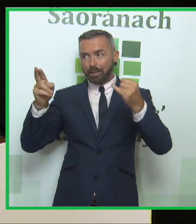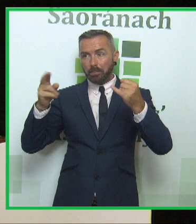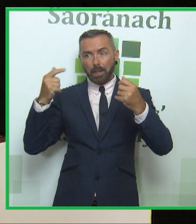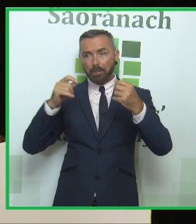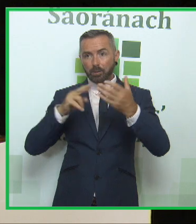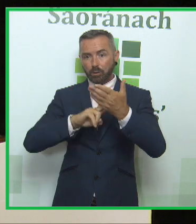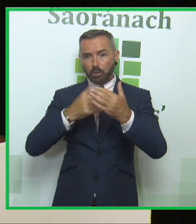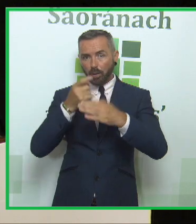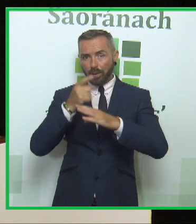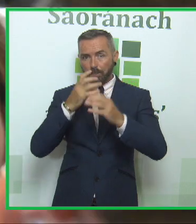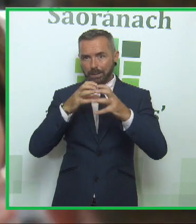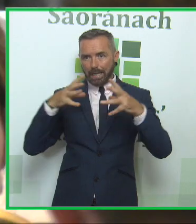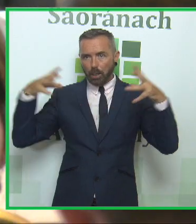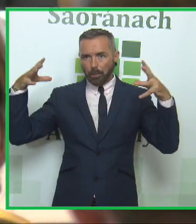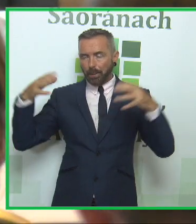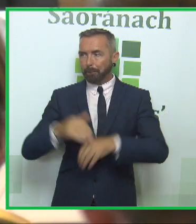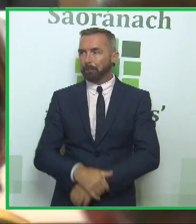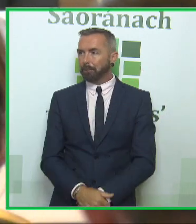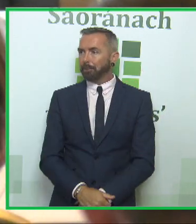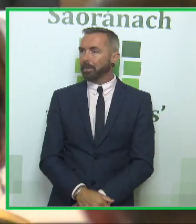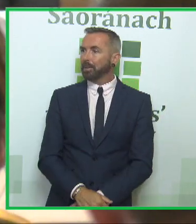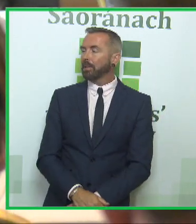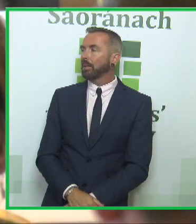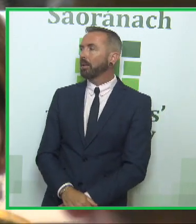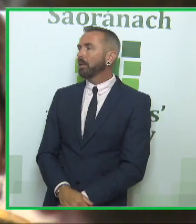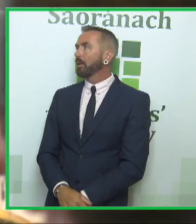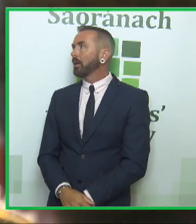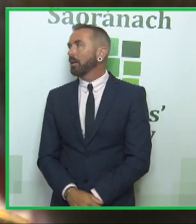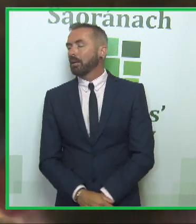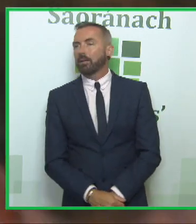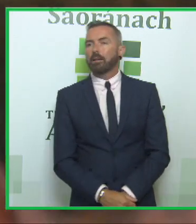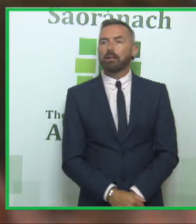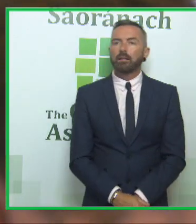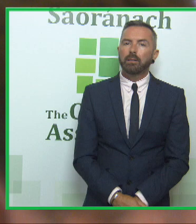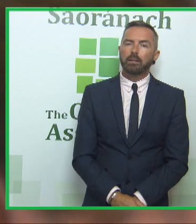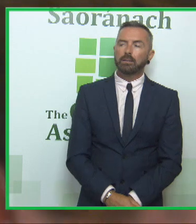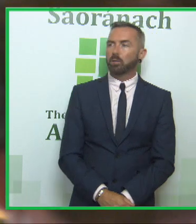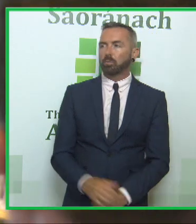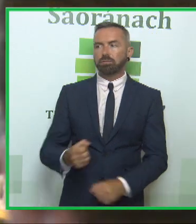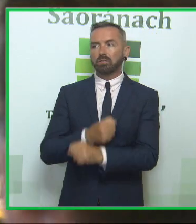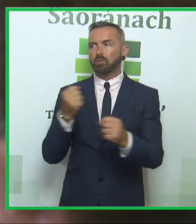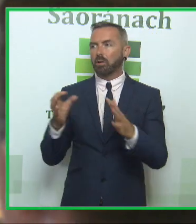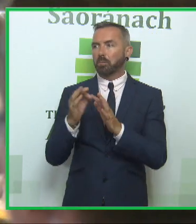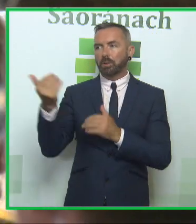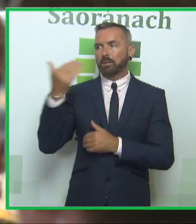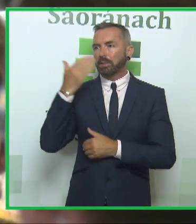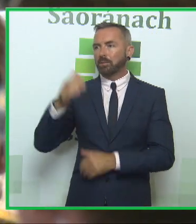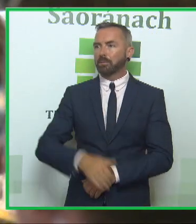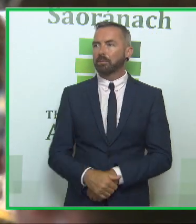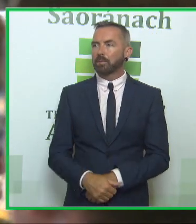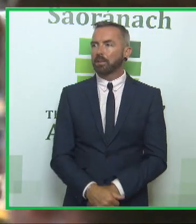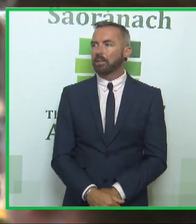up some of what's in place and building up again. And again, the oversight that you've made a very strong point on again. Table